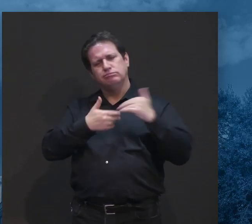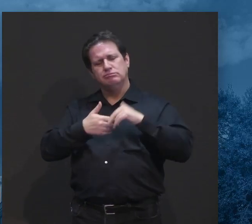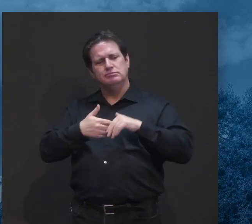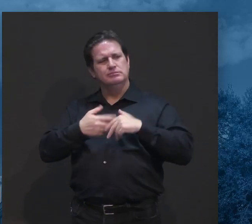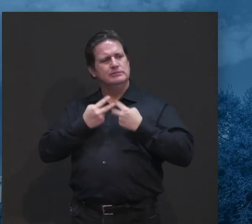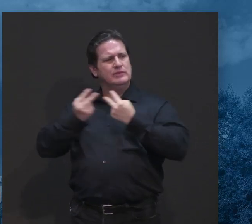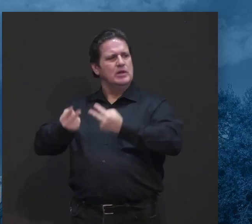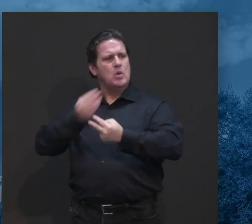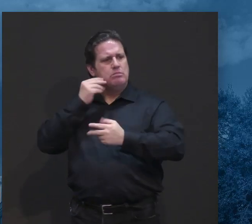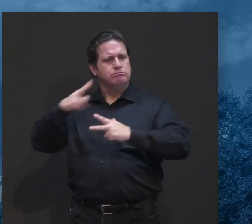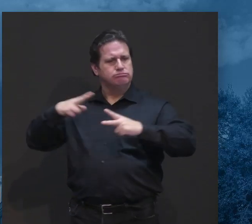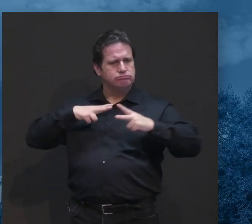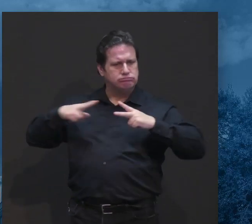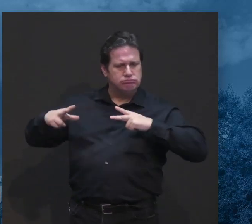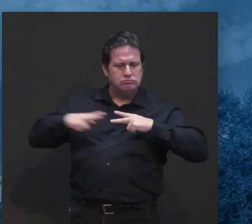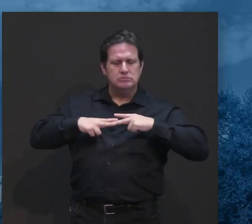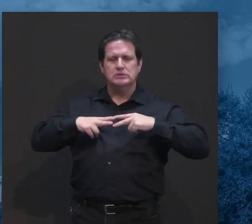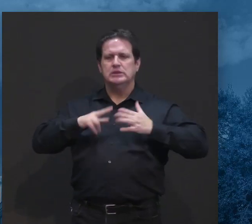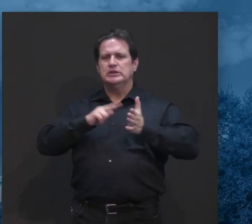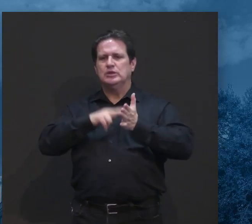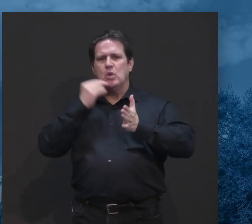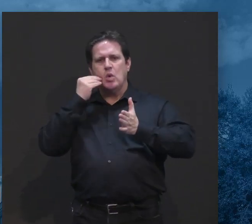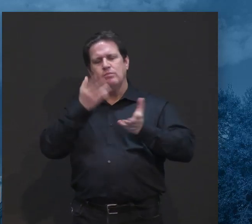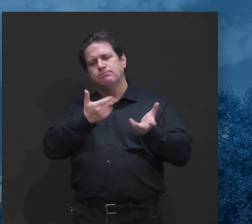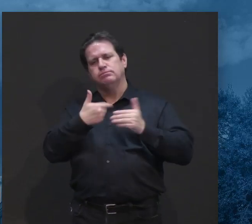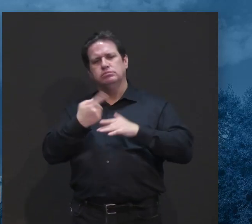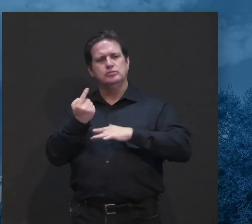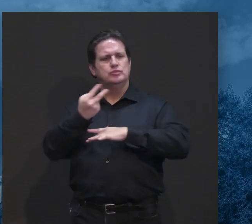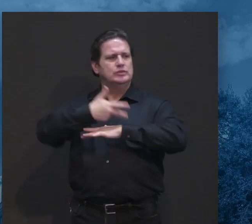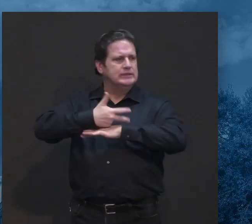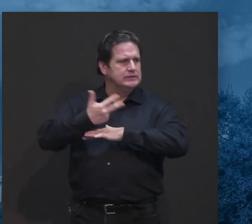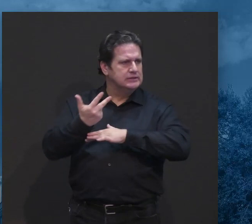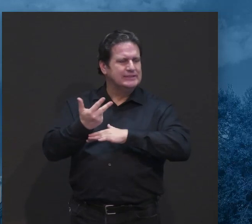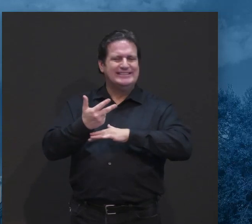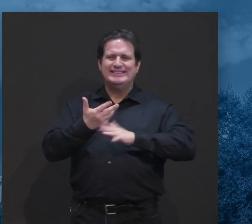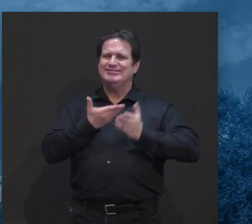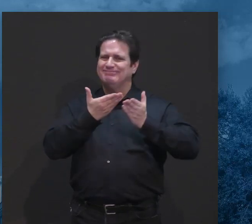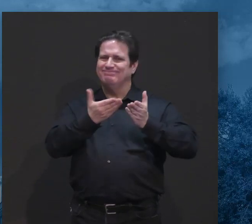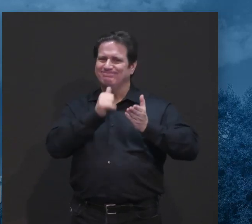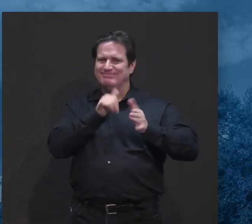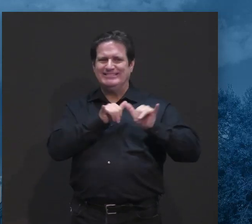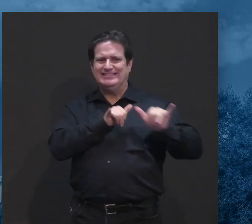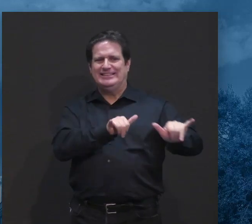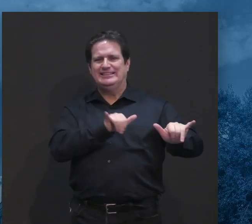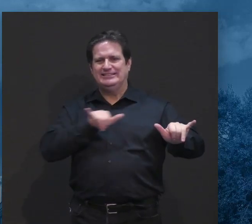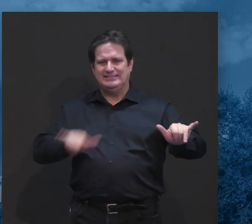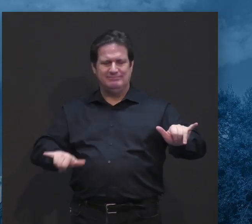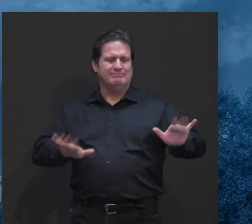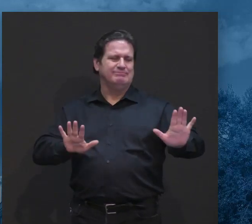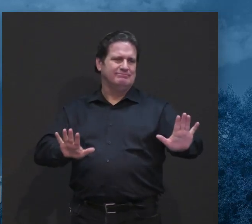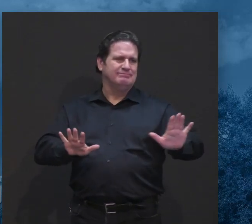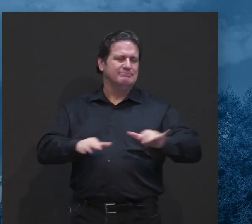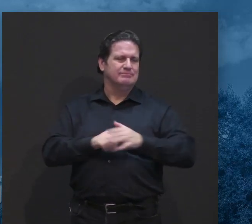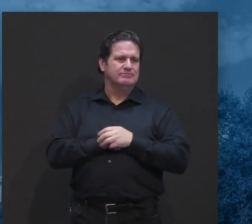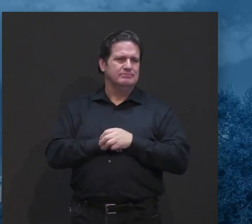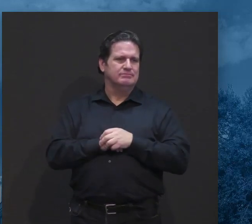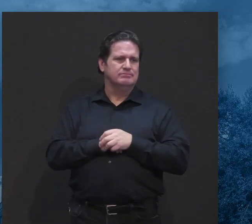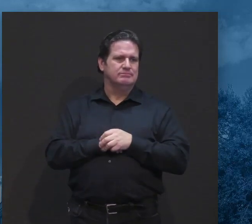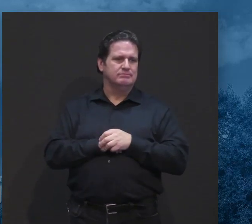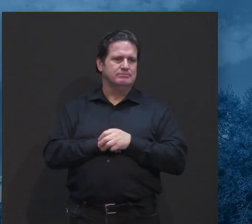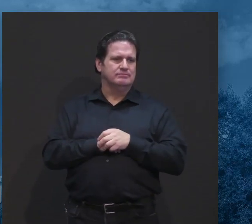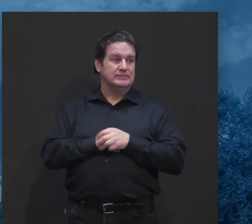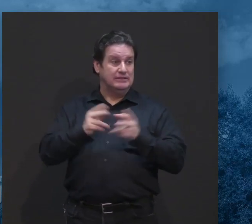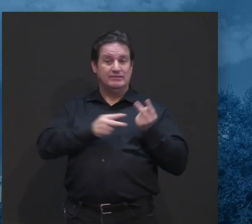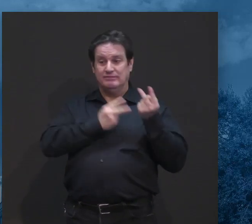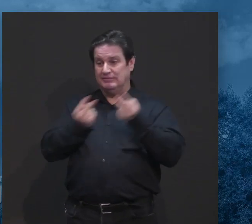for holiday gatherings, and we are very strongly recommending that they don't do that this year. There is a